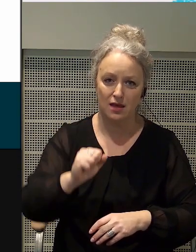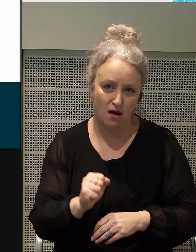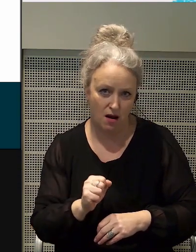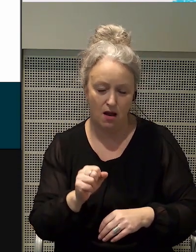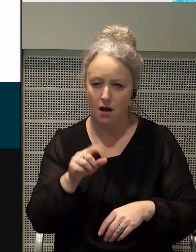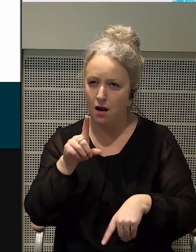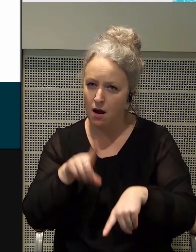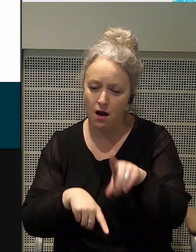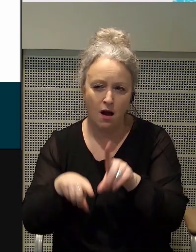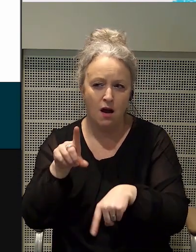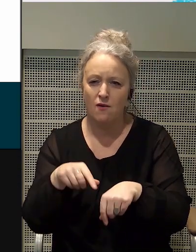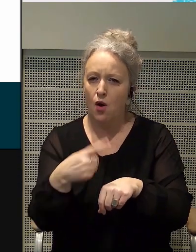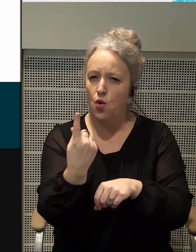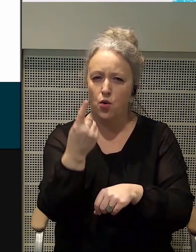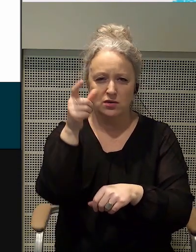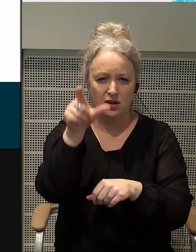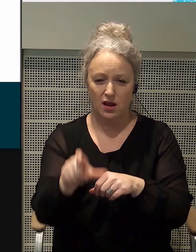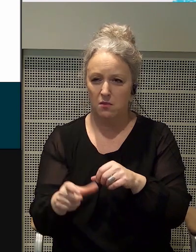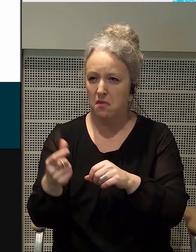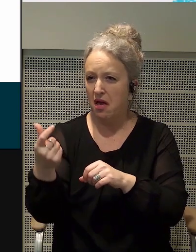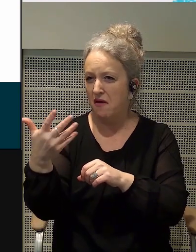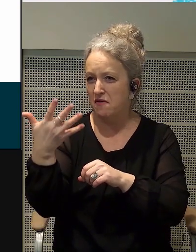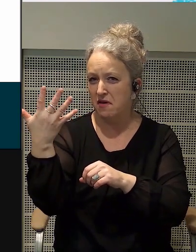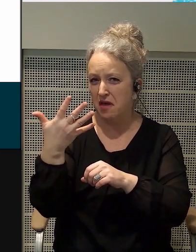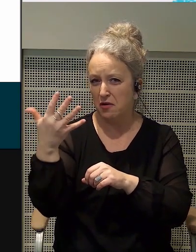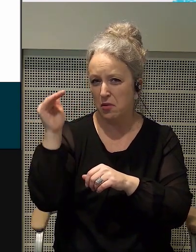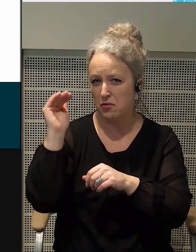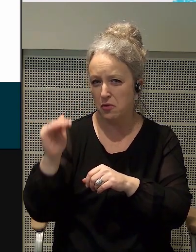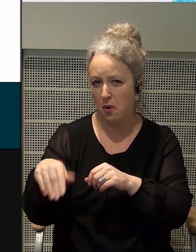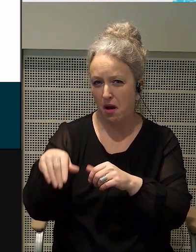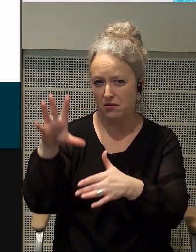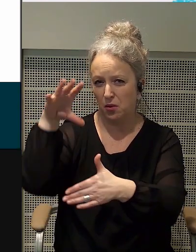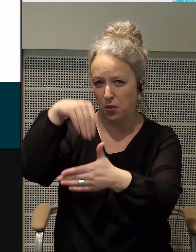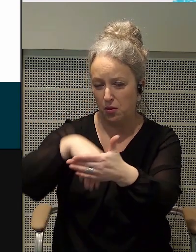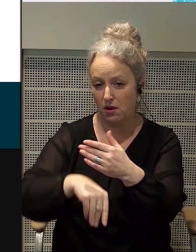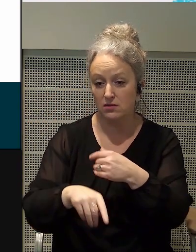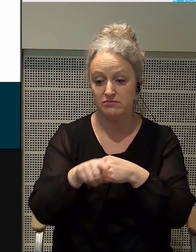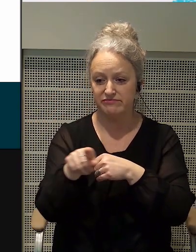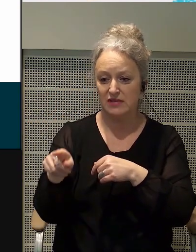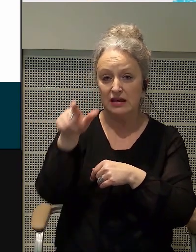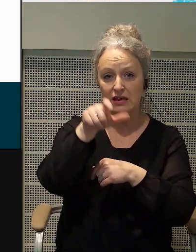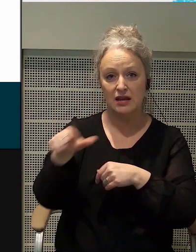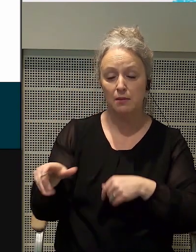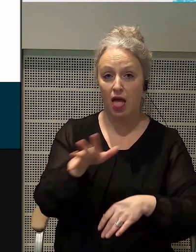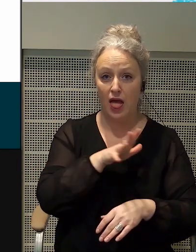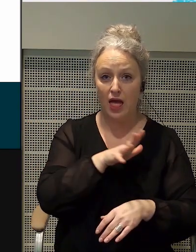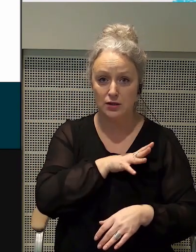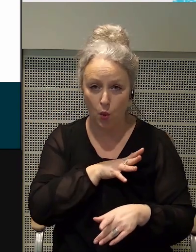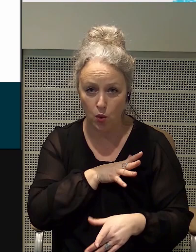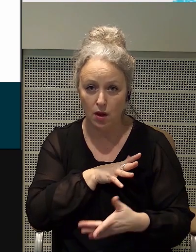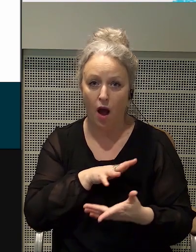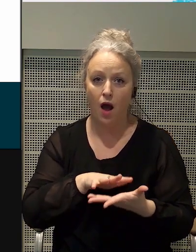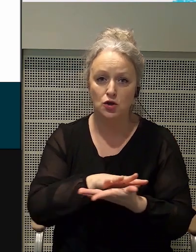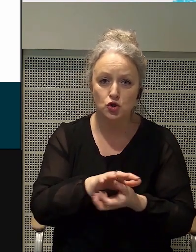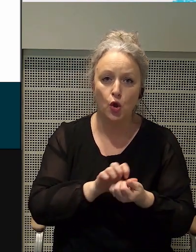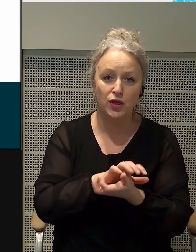metabolize galactose, which is milk sugar. So any baby with galactosemia who drinks breast milk or infant formula